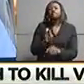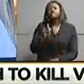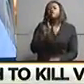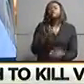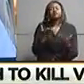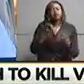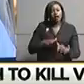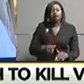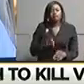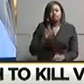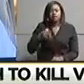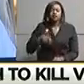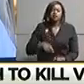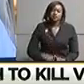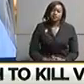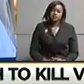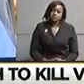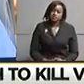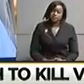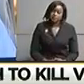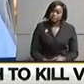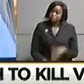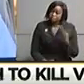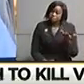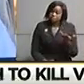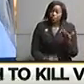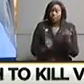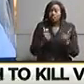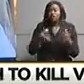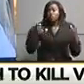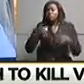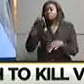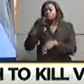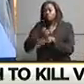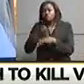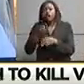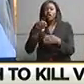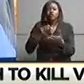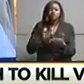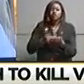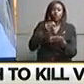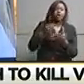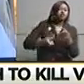the virus. So those crooks should not